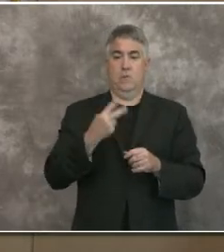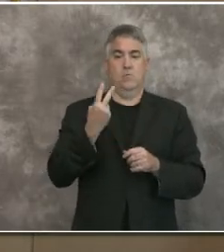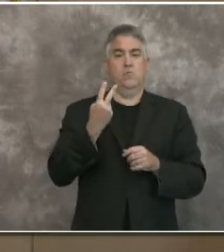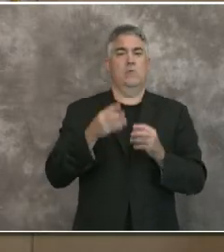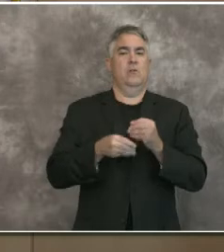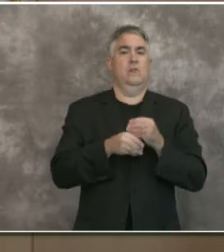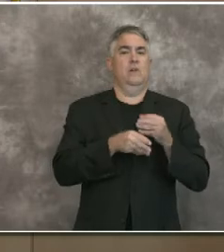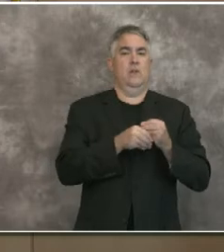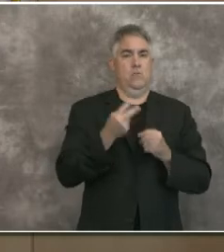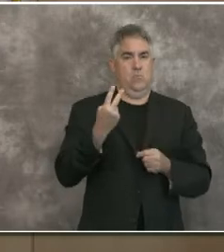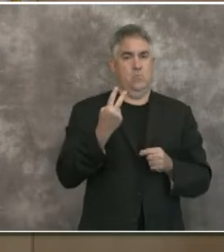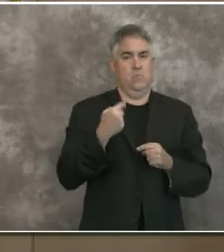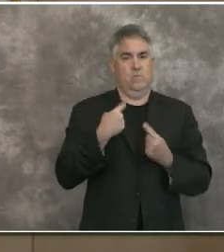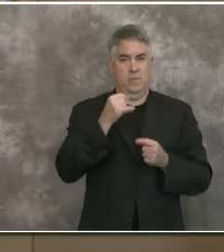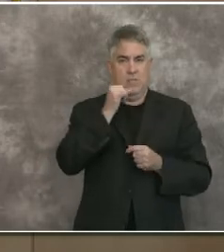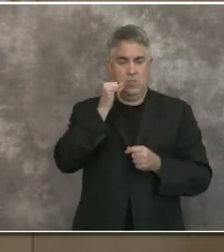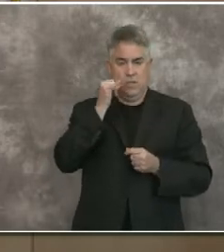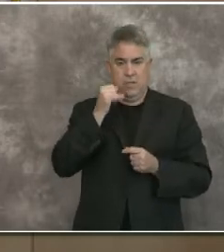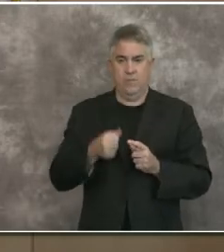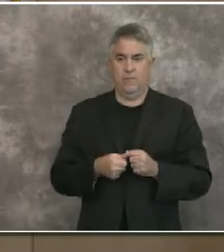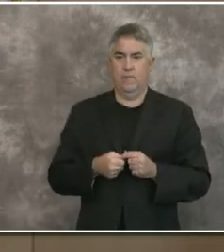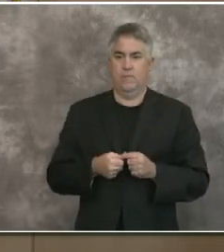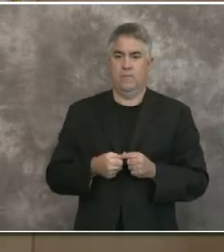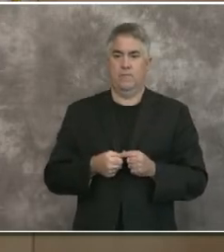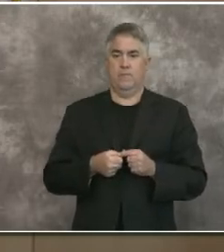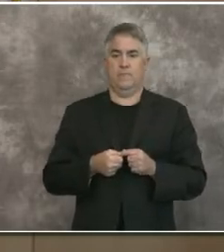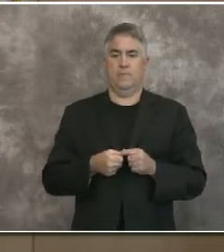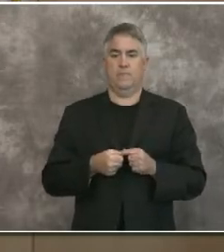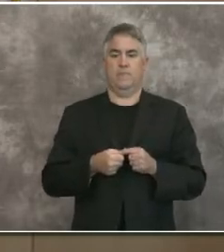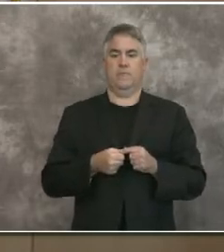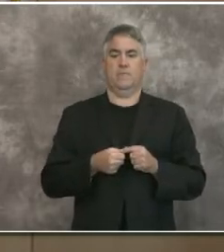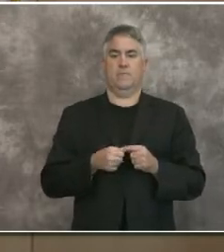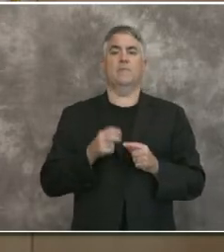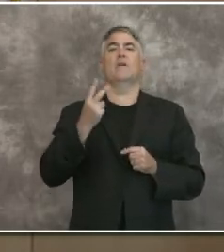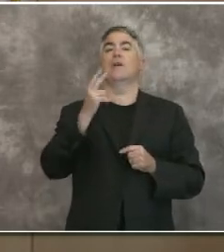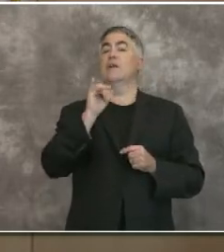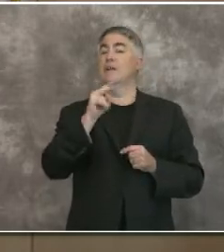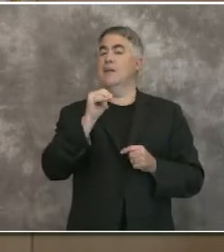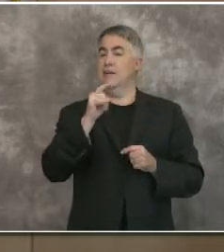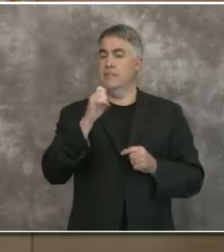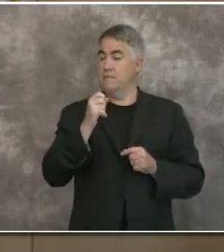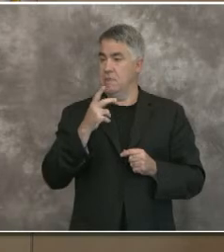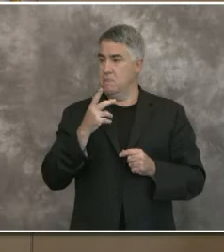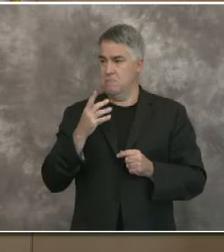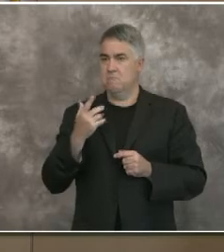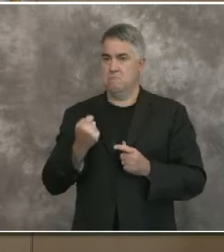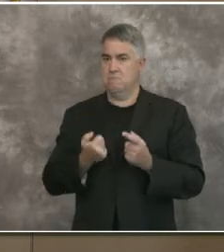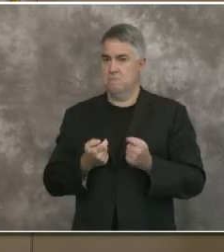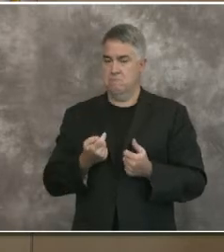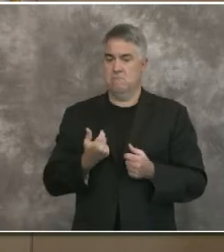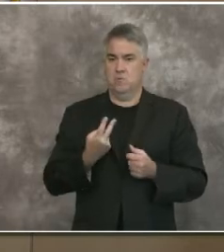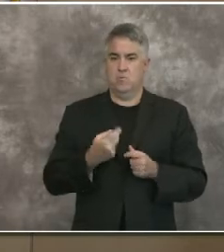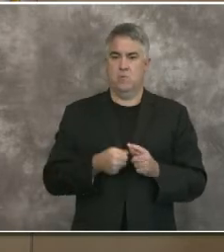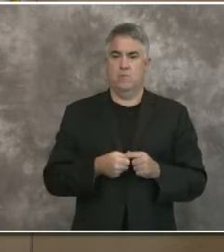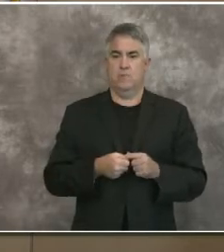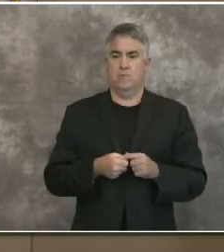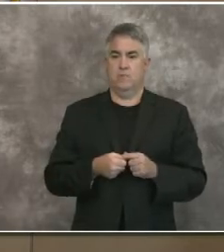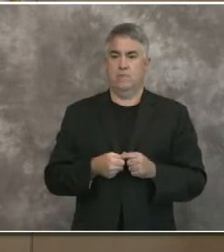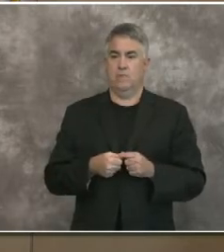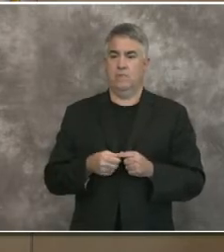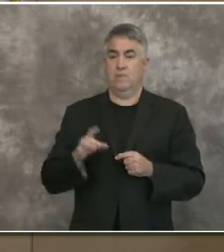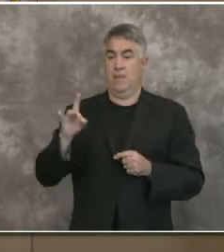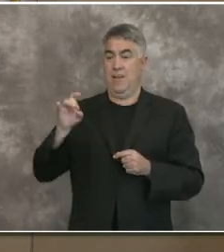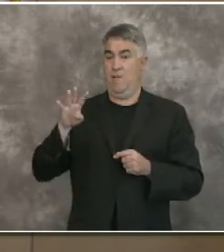any new outbreaks reported since yesterday. This group has generated 842 cases, which